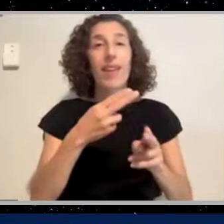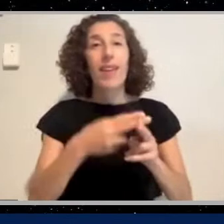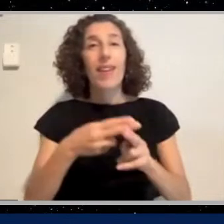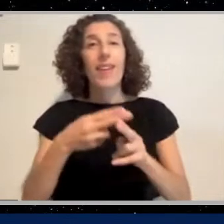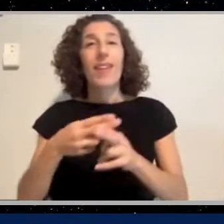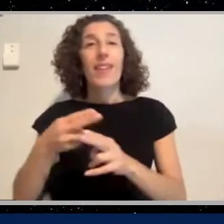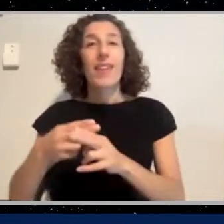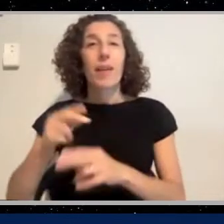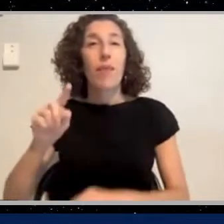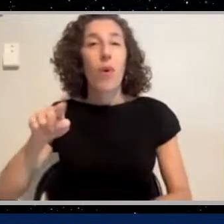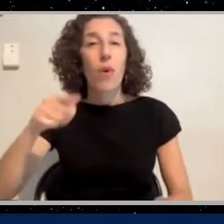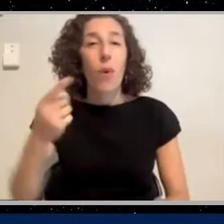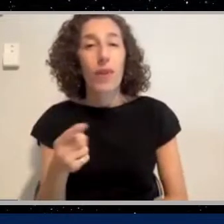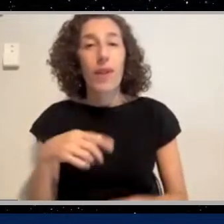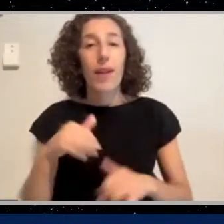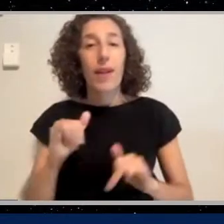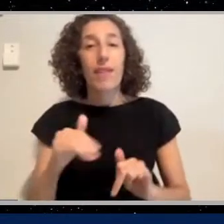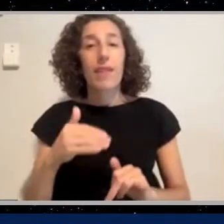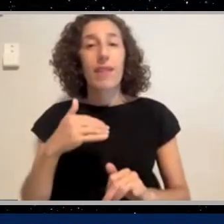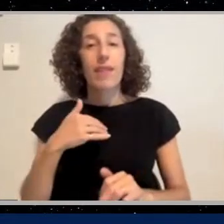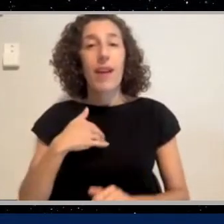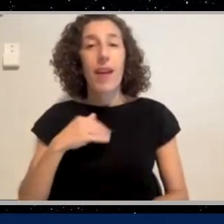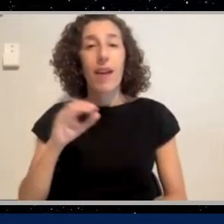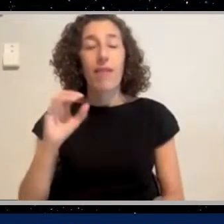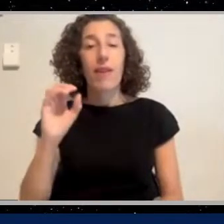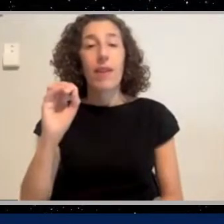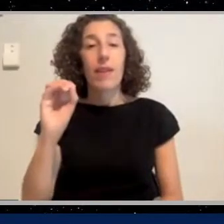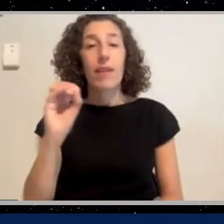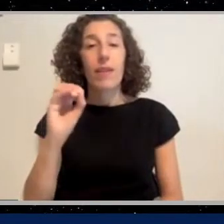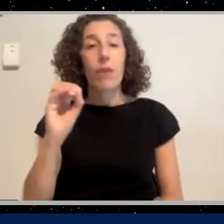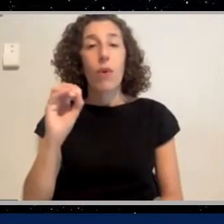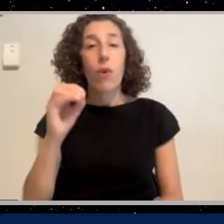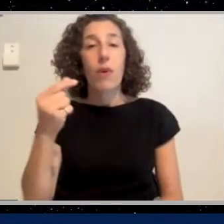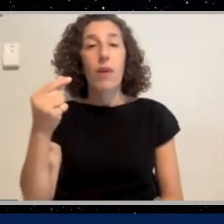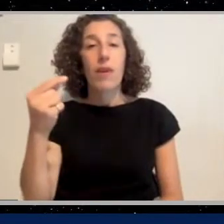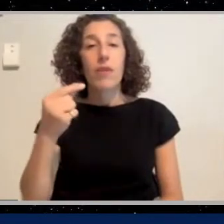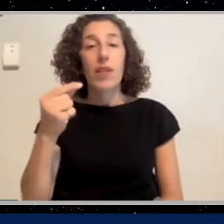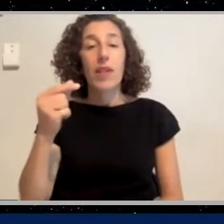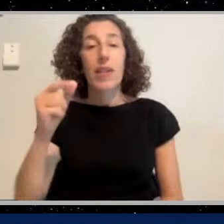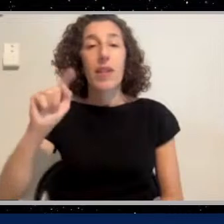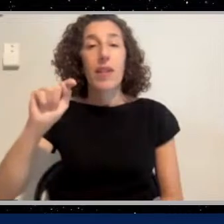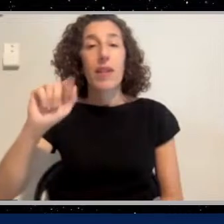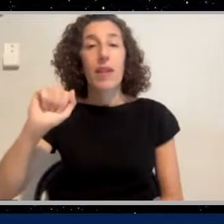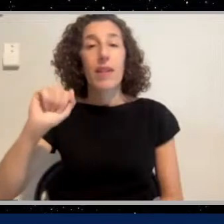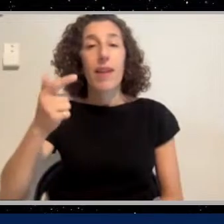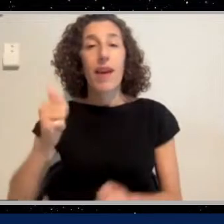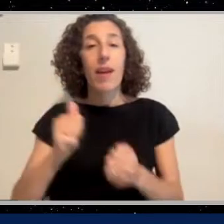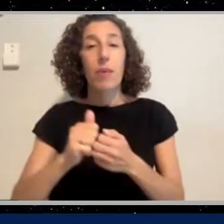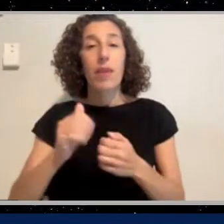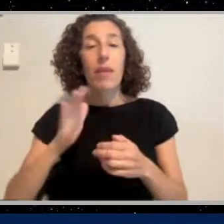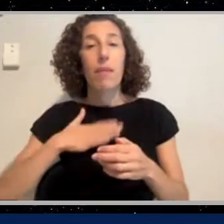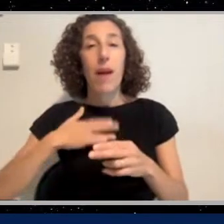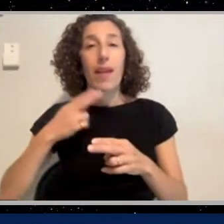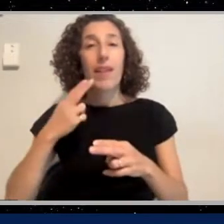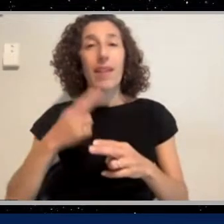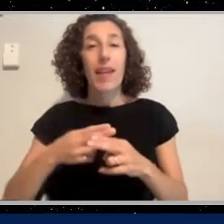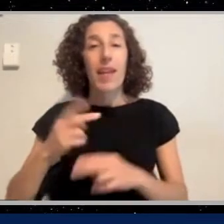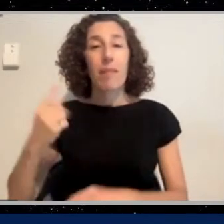my 0G tag on a shelf behind me, my certificate and my name tag from it. But that was all we had, was just our